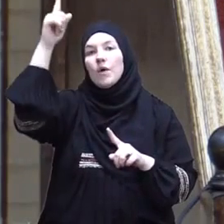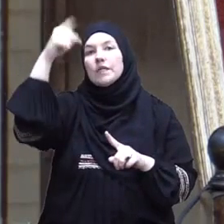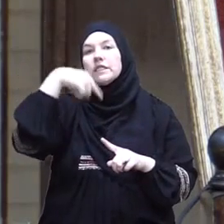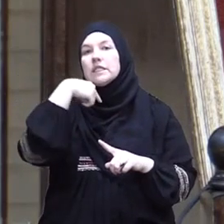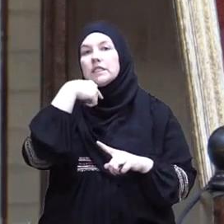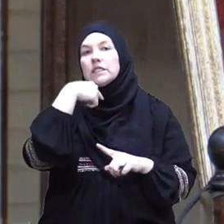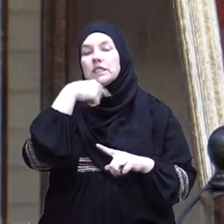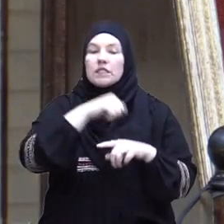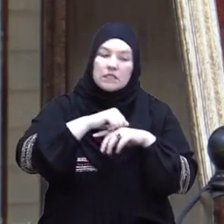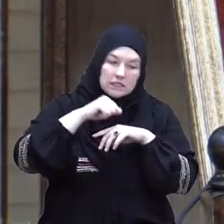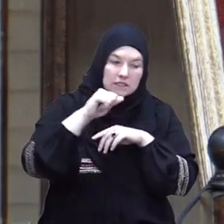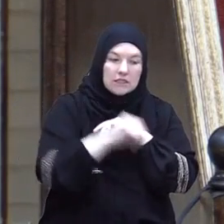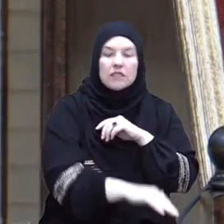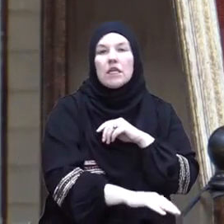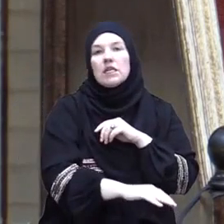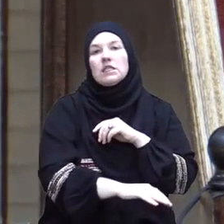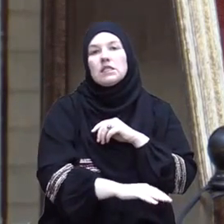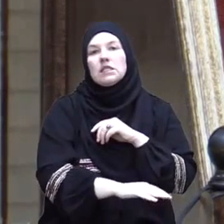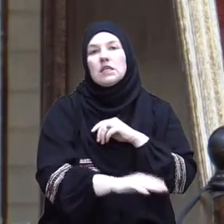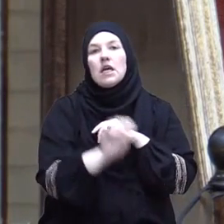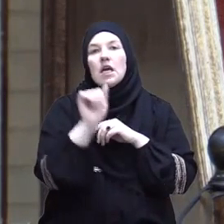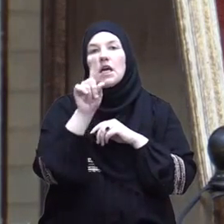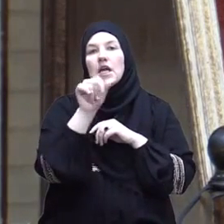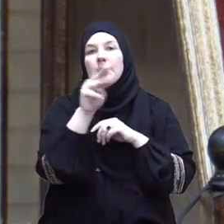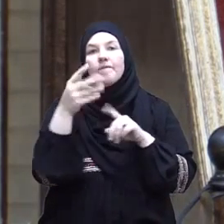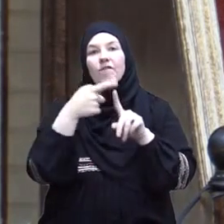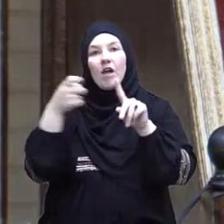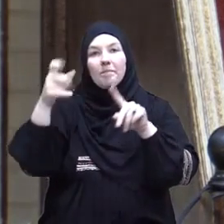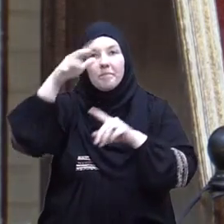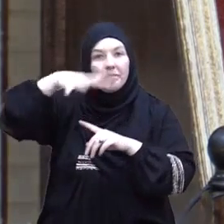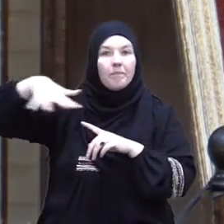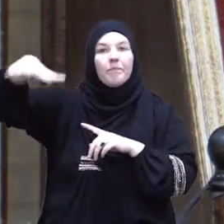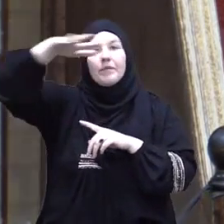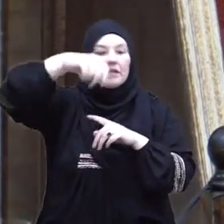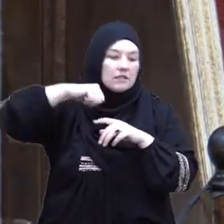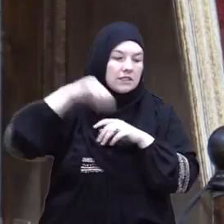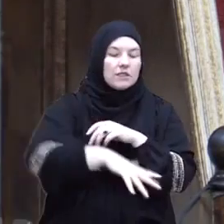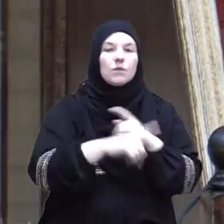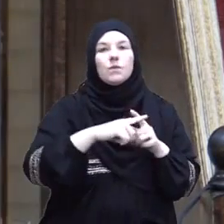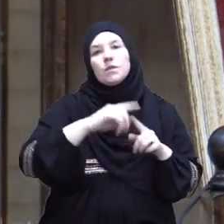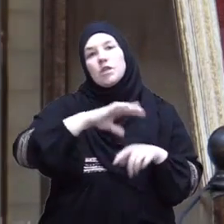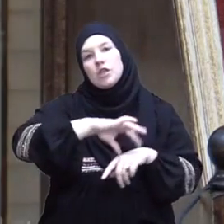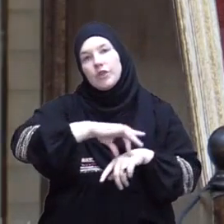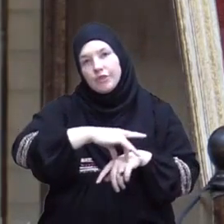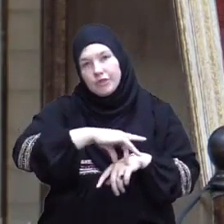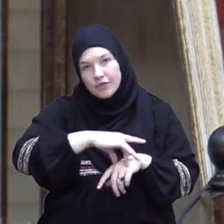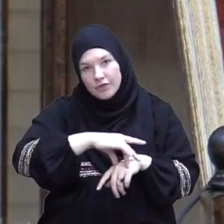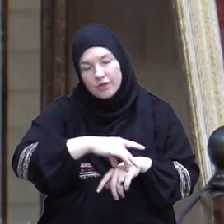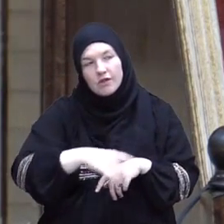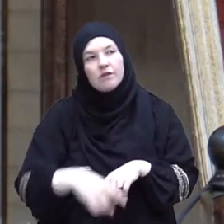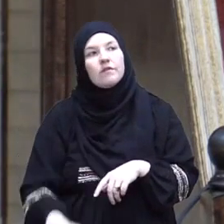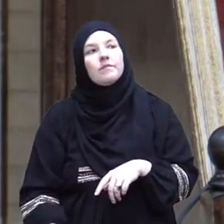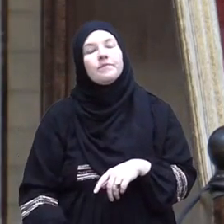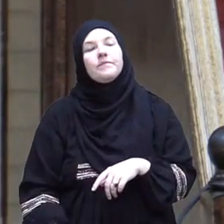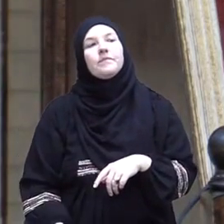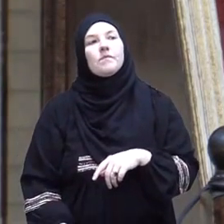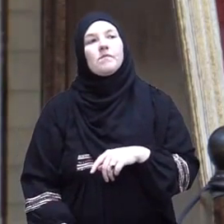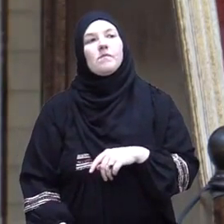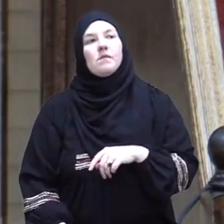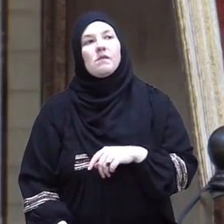down, He will send him to earth. So if he were on